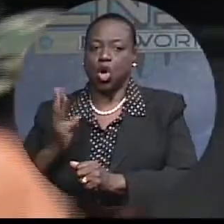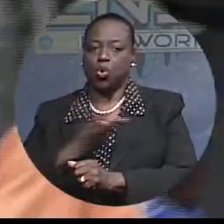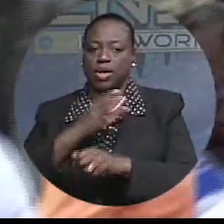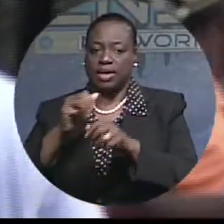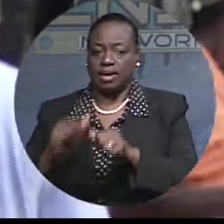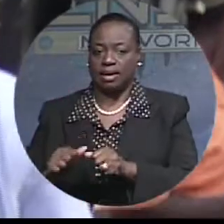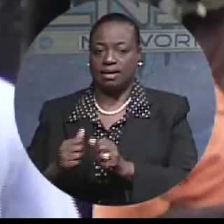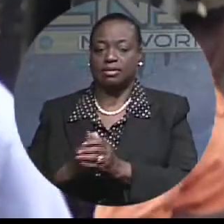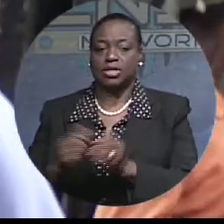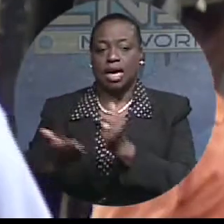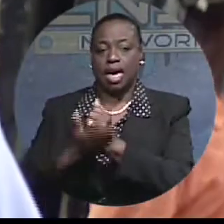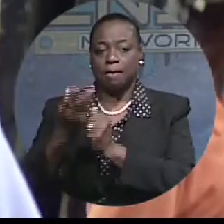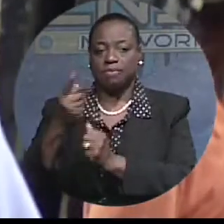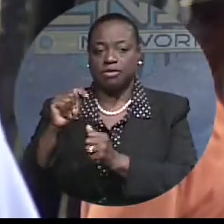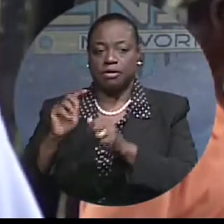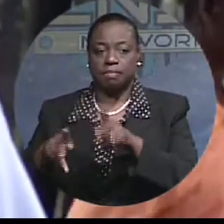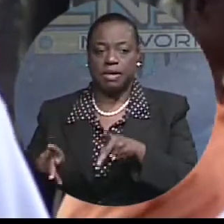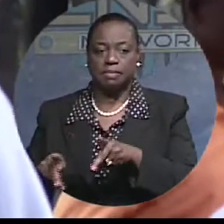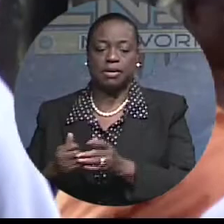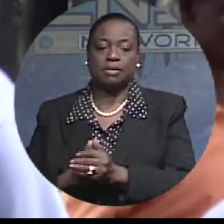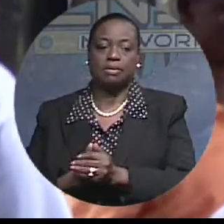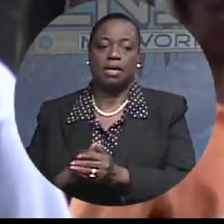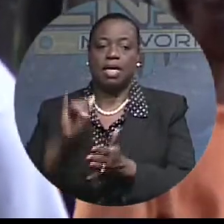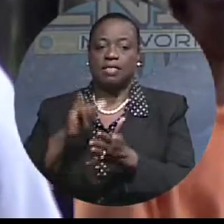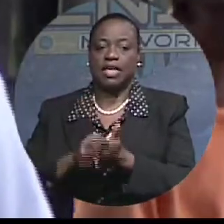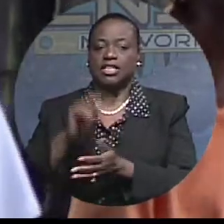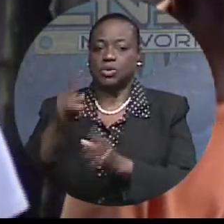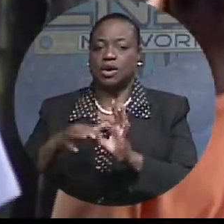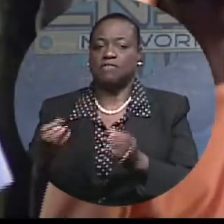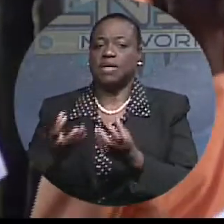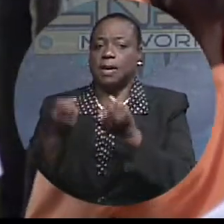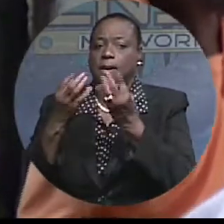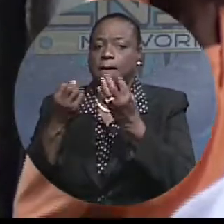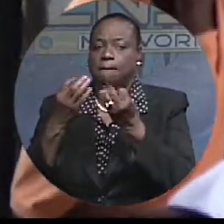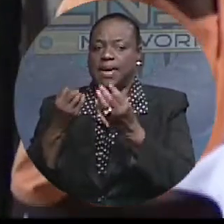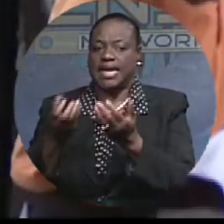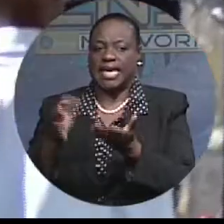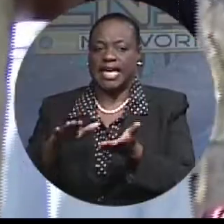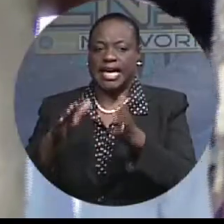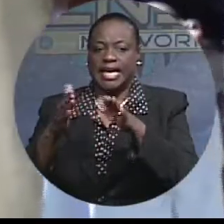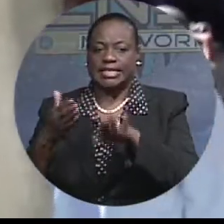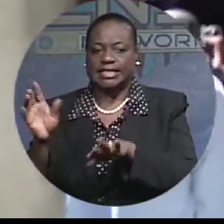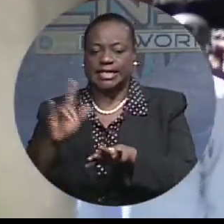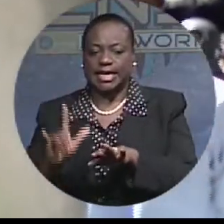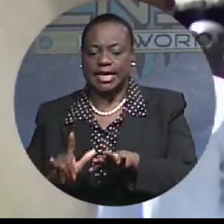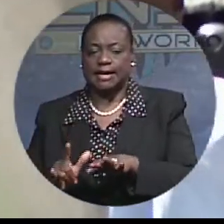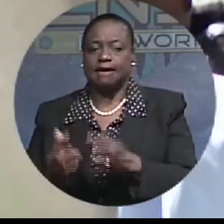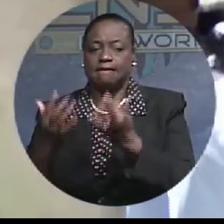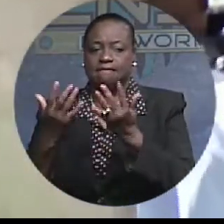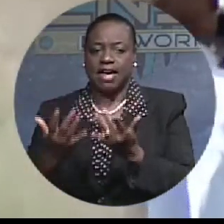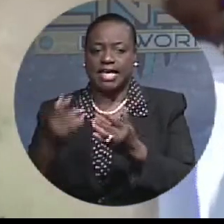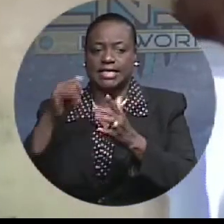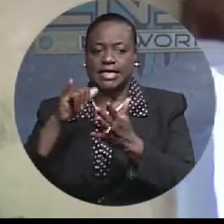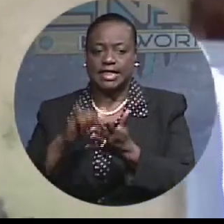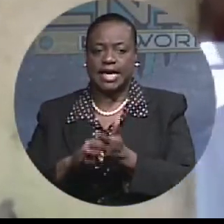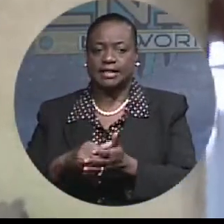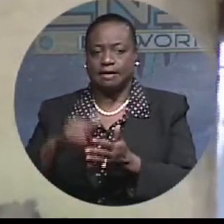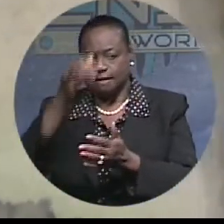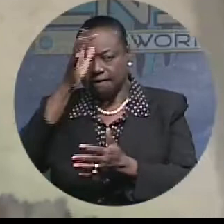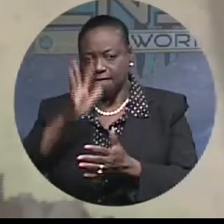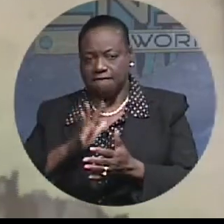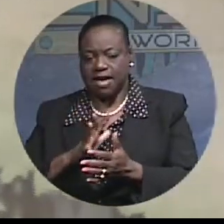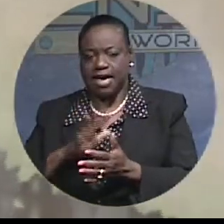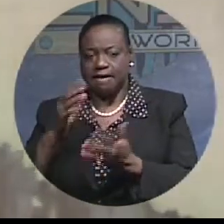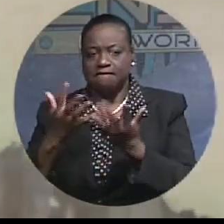like this. Now, that was just one of the many deadly fires firefighters have had to battle this year. From January to August, four such deaths